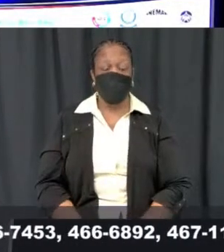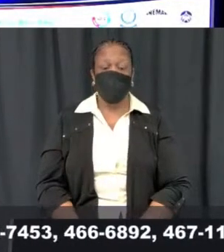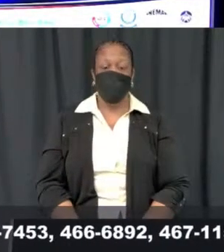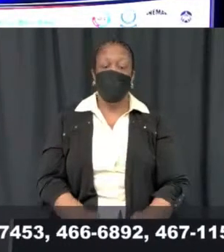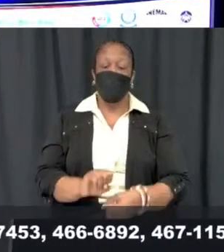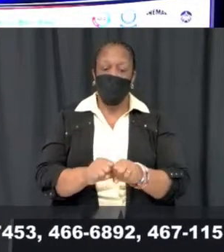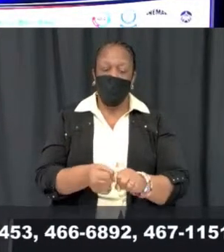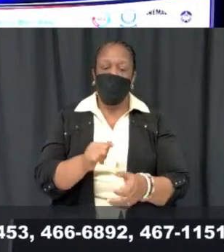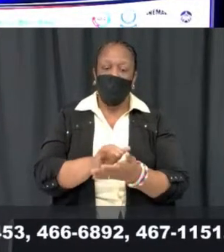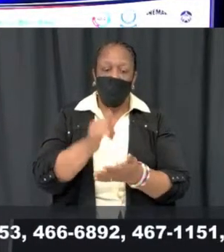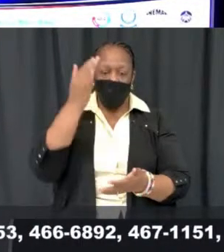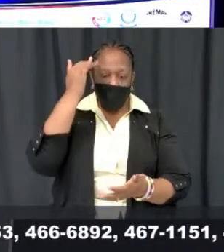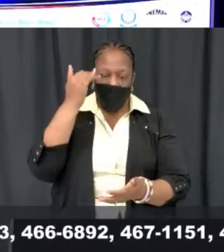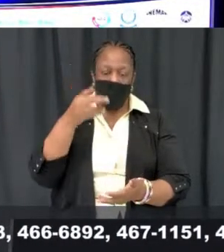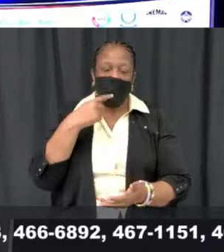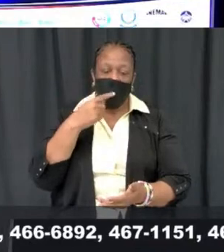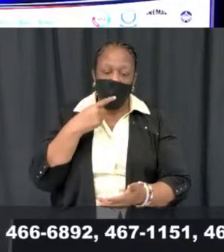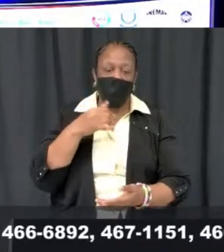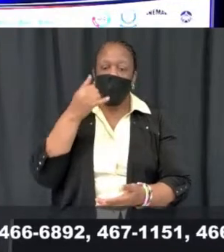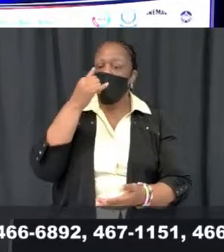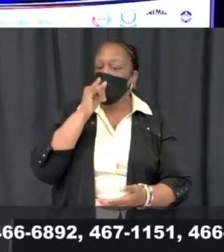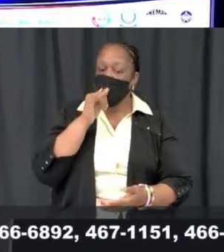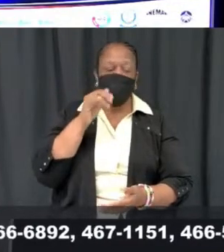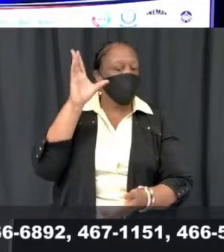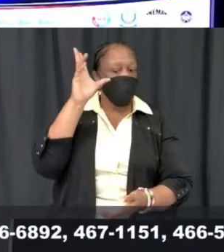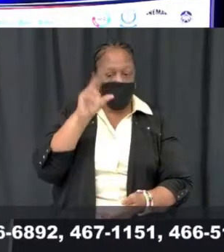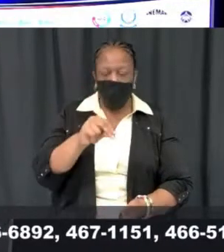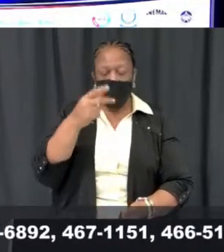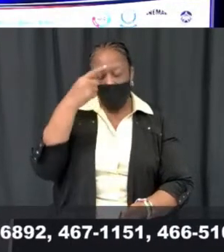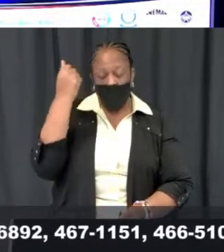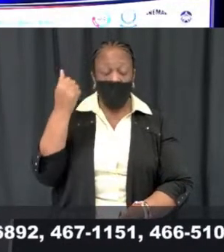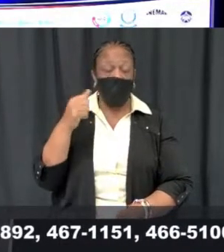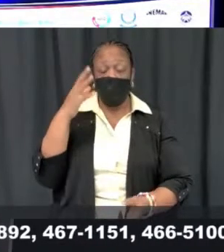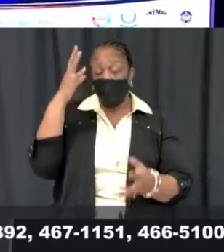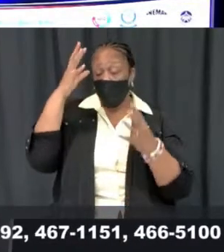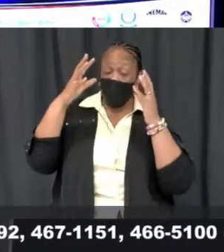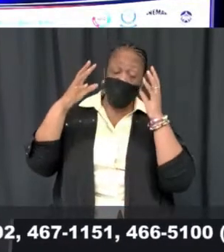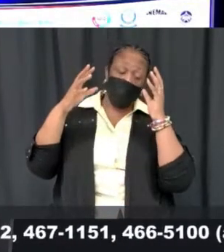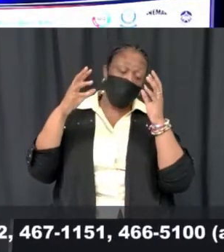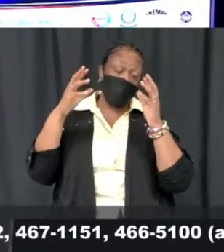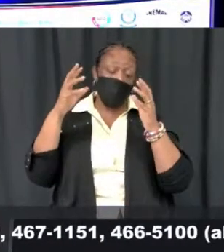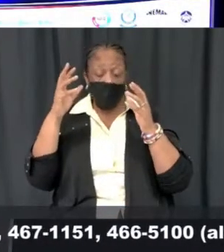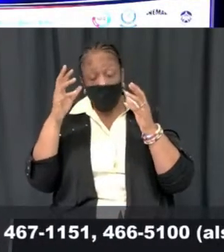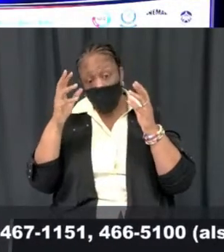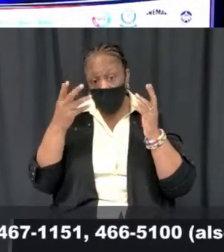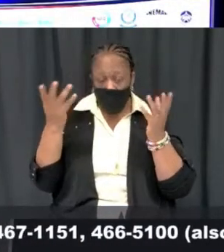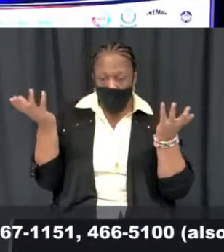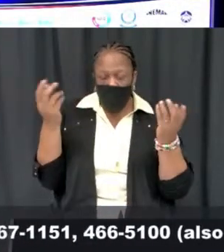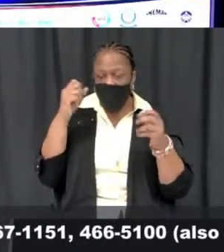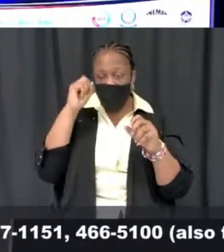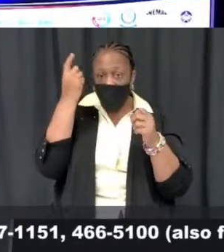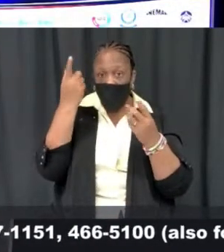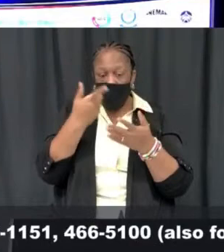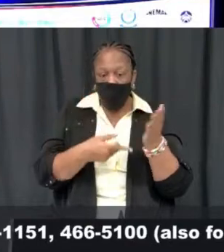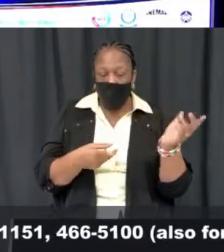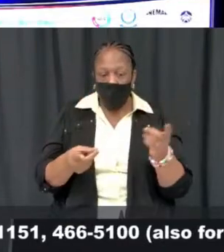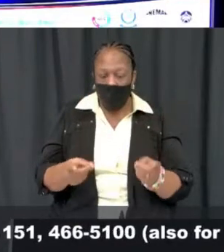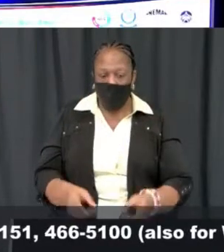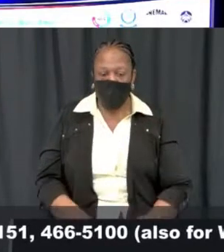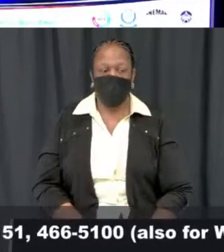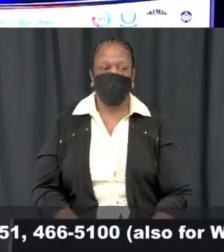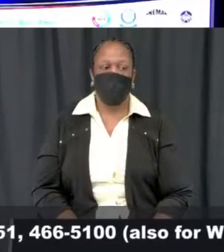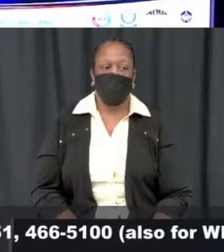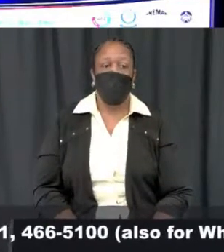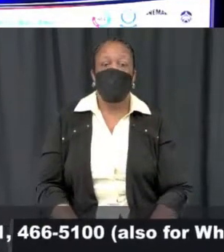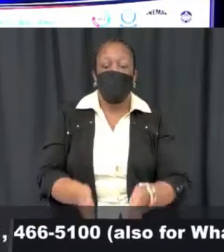each other. Hence, the regulation prohibits this type of contact, and we ask for your full cooperation